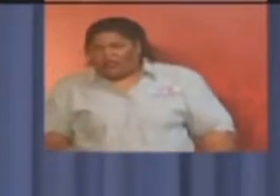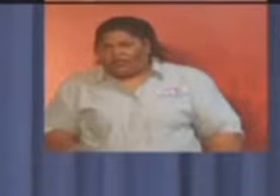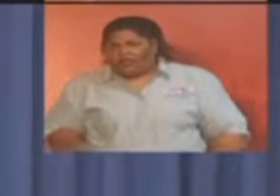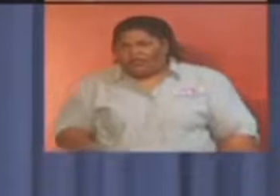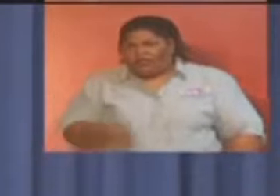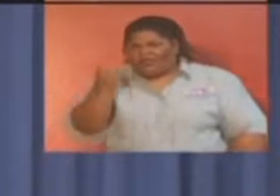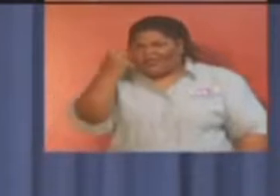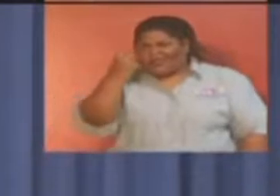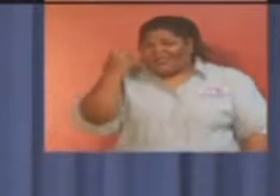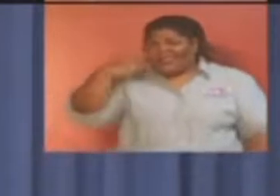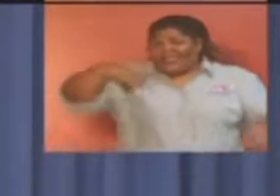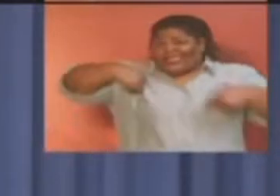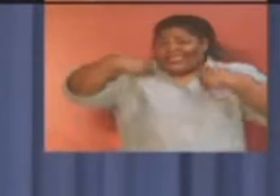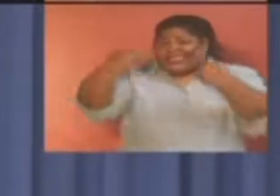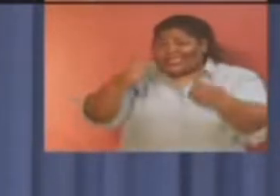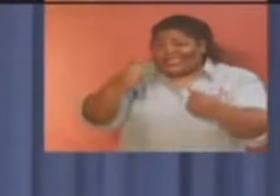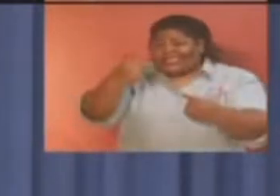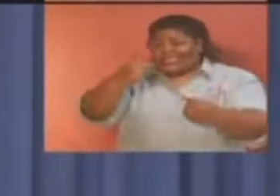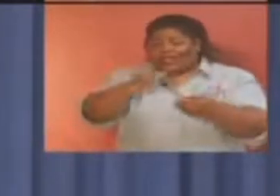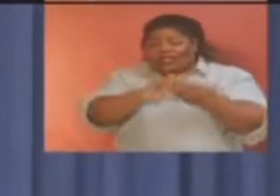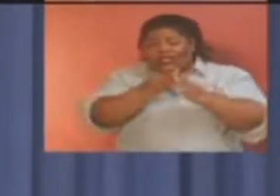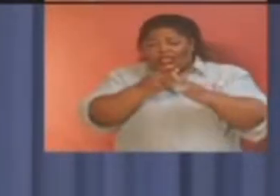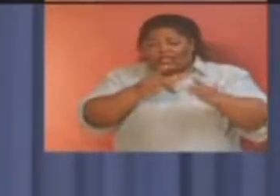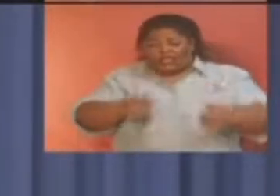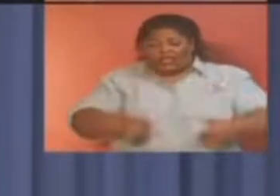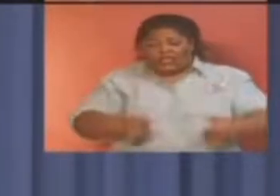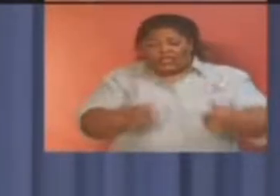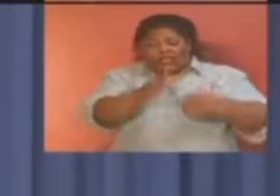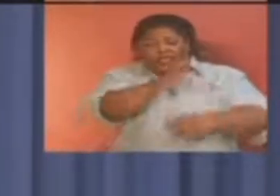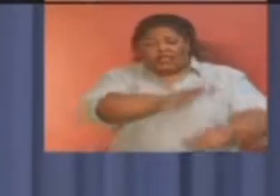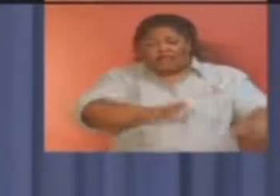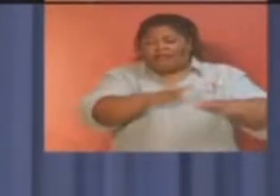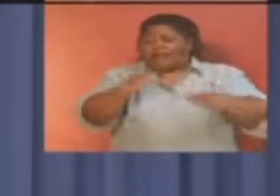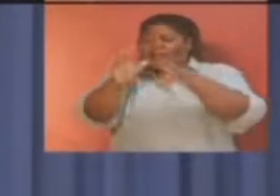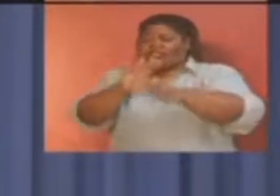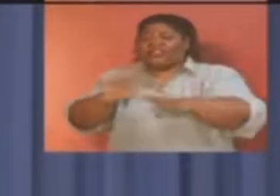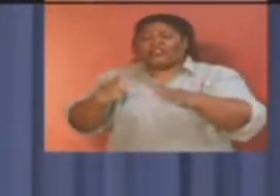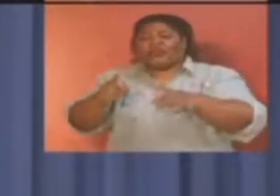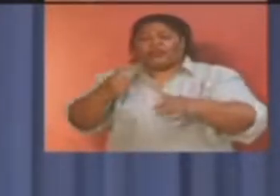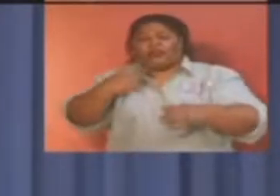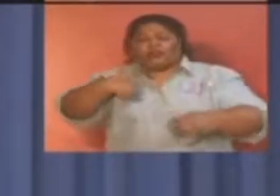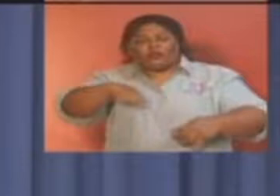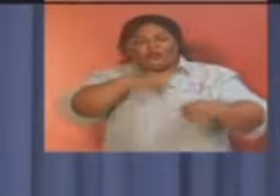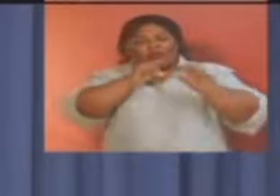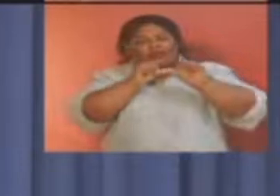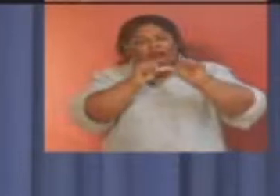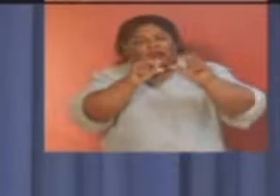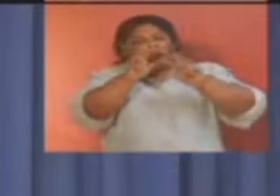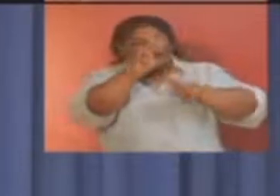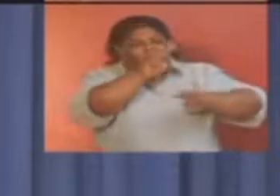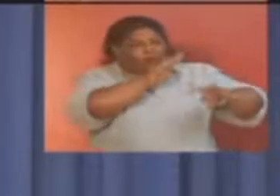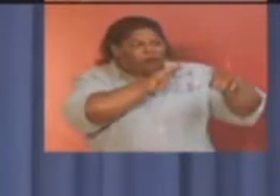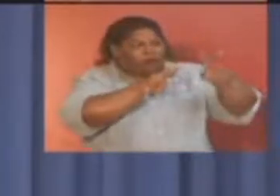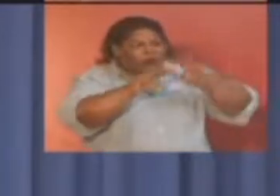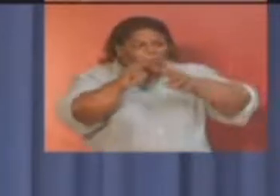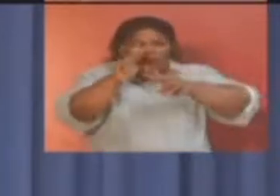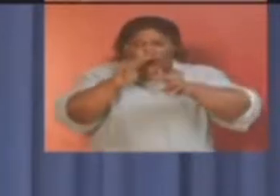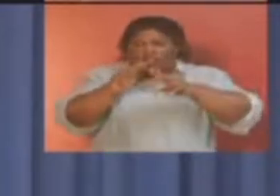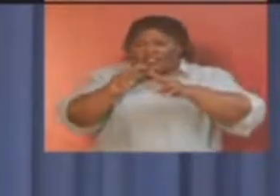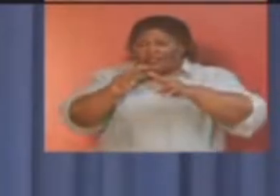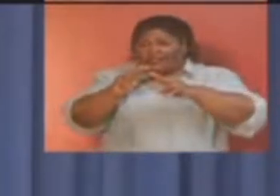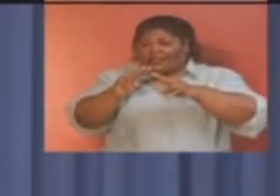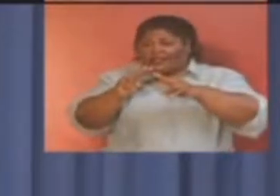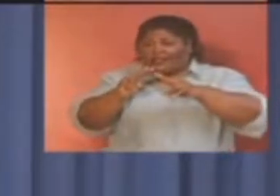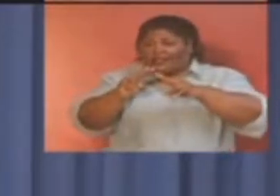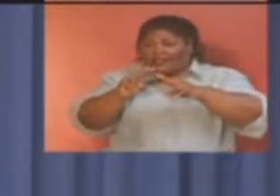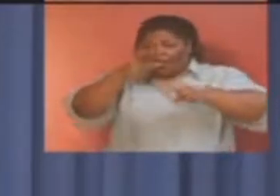semi-urban communities. We have been monitoring our response. It is impossible to assign a police officer